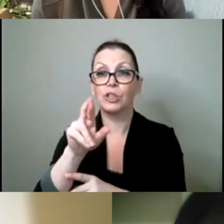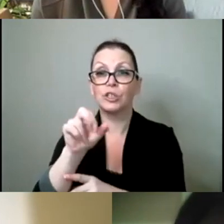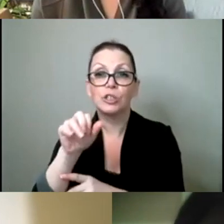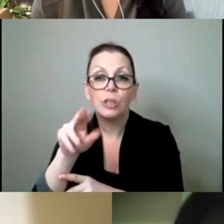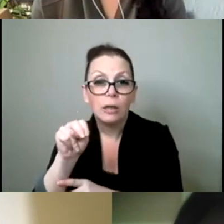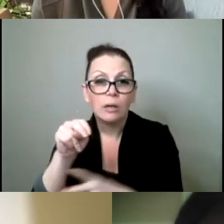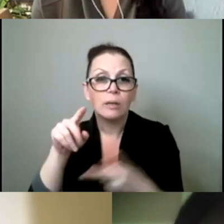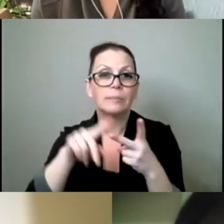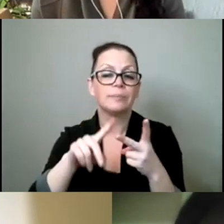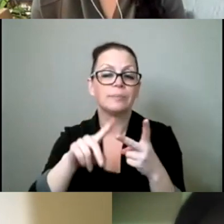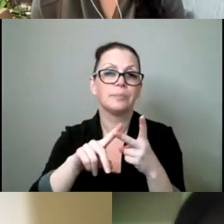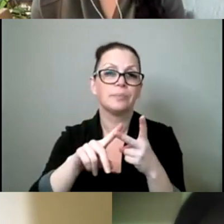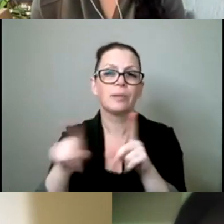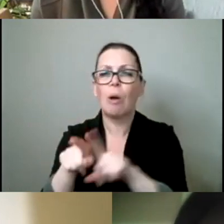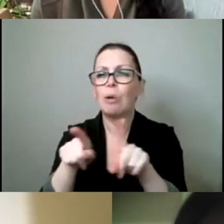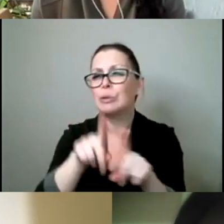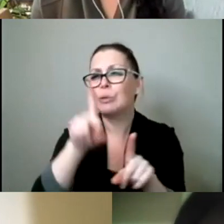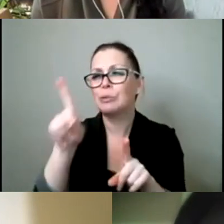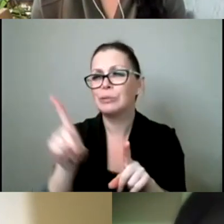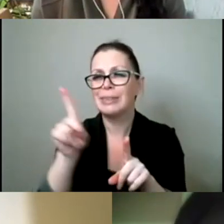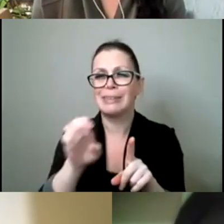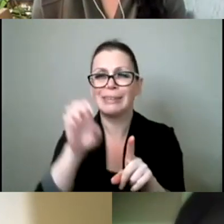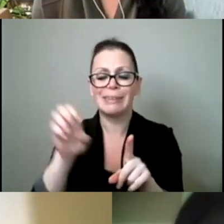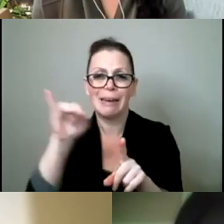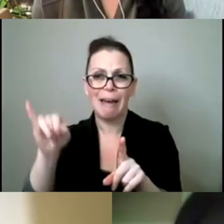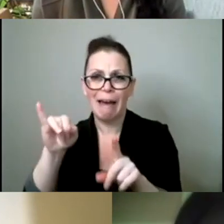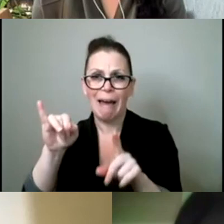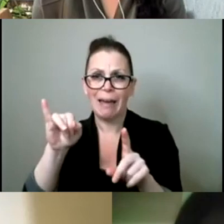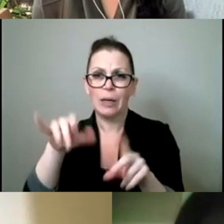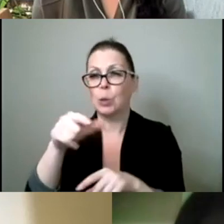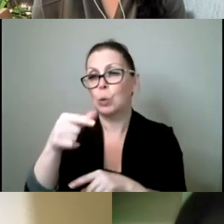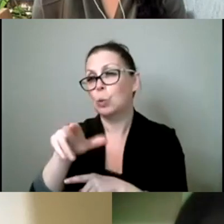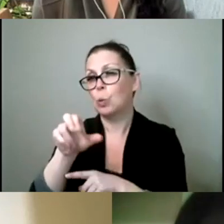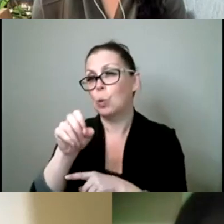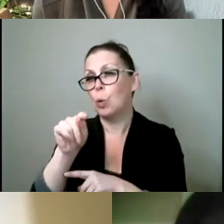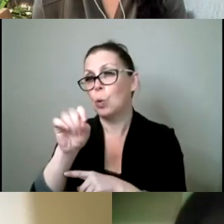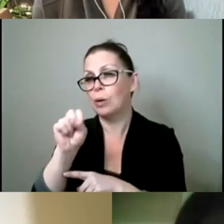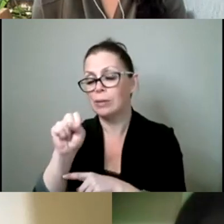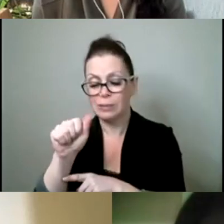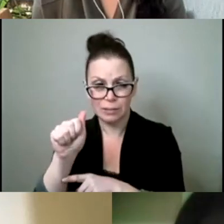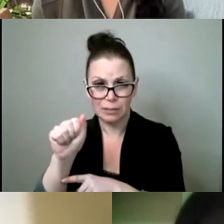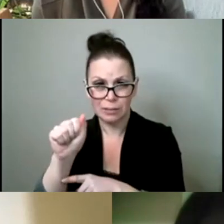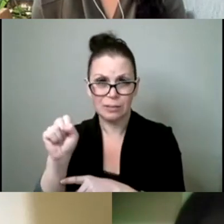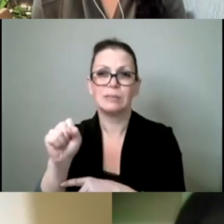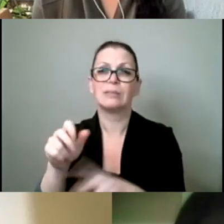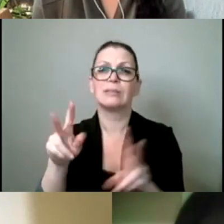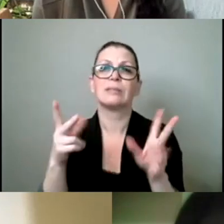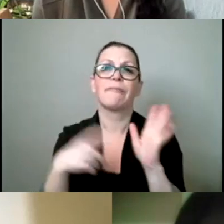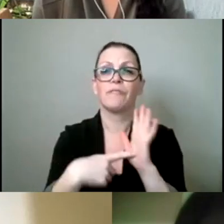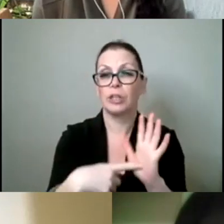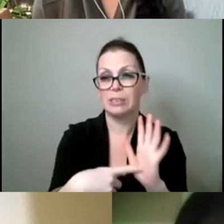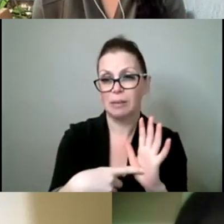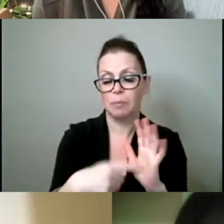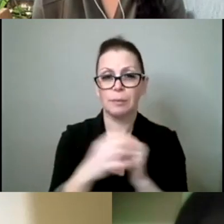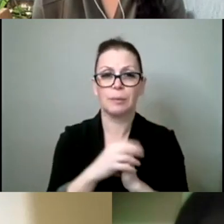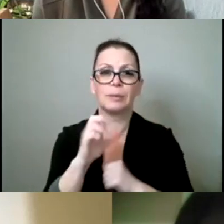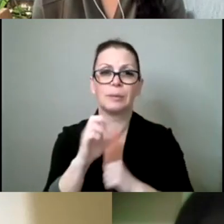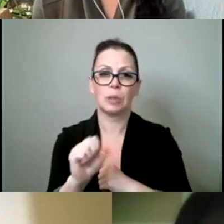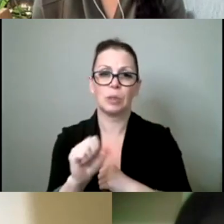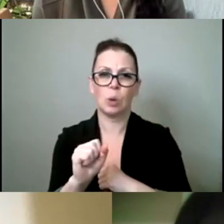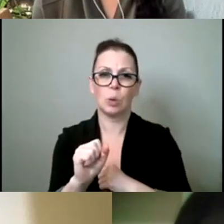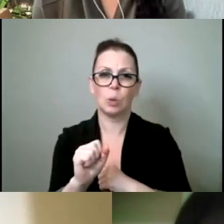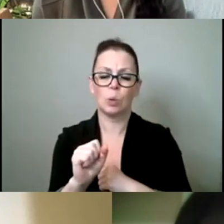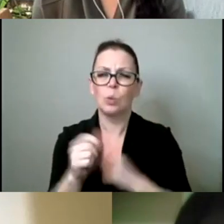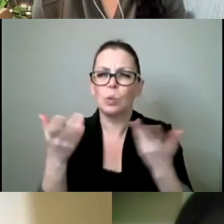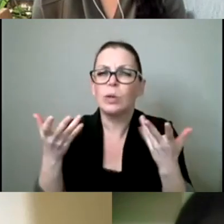even DEI quotas, those sorts of things that are on top of our just the already difficulty of getting your vision on screen?